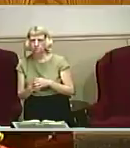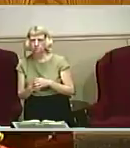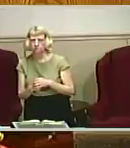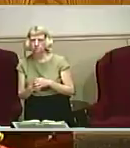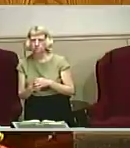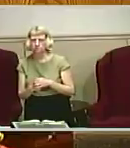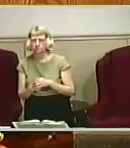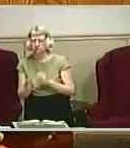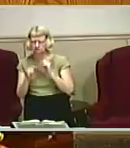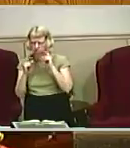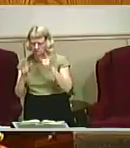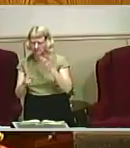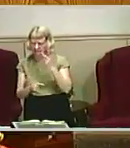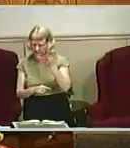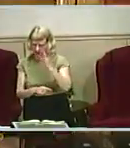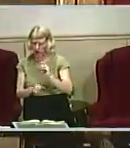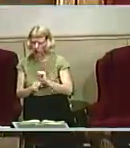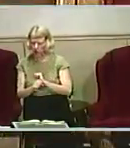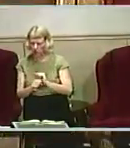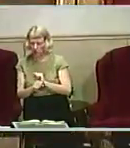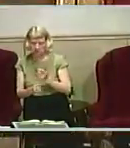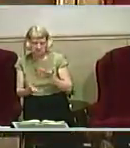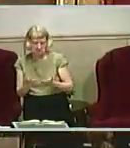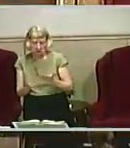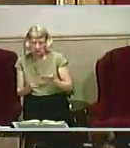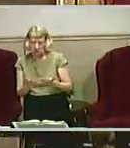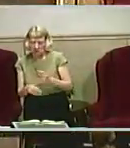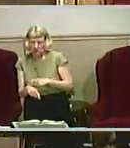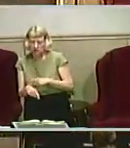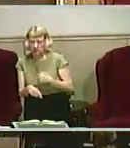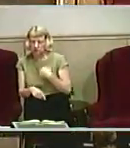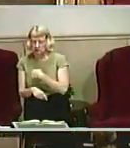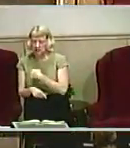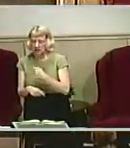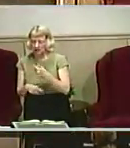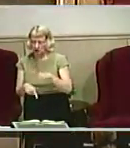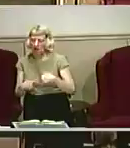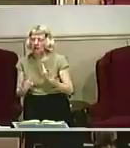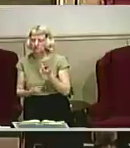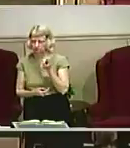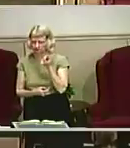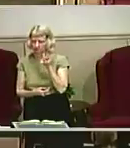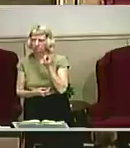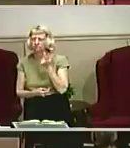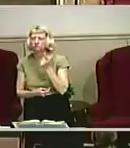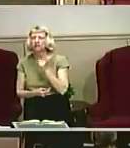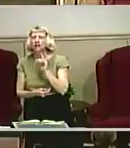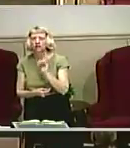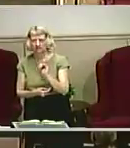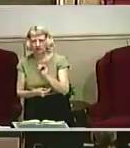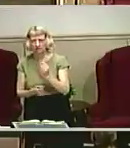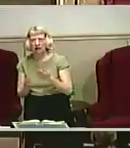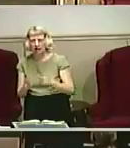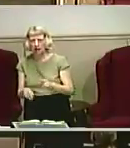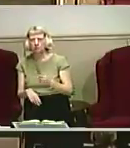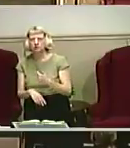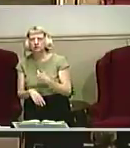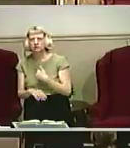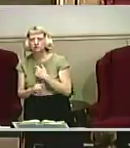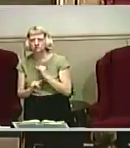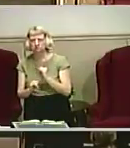And it's just amazing to see God work. And I think maybe there's times in all of our lives where we can say that's what happened in our life. I don't know. Maybe you